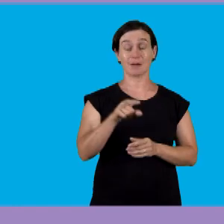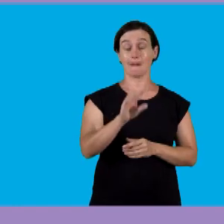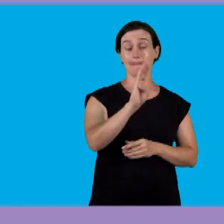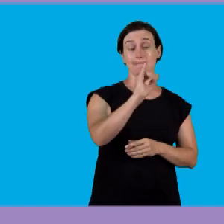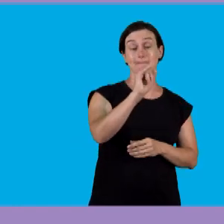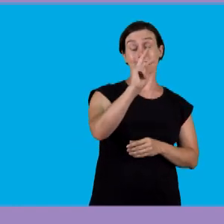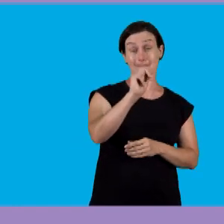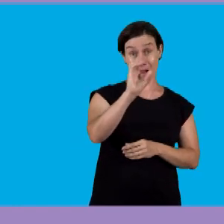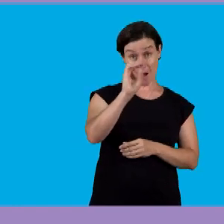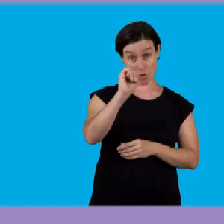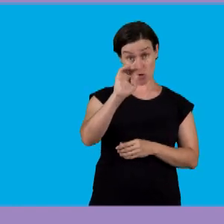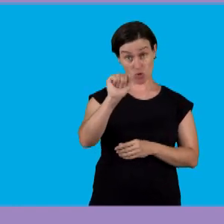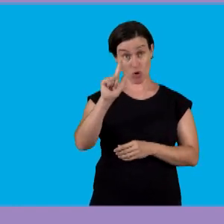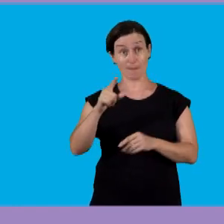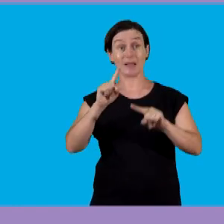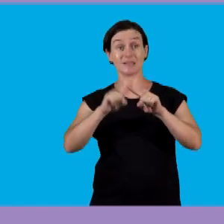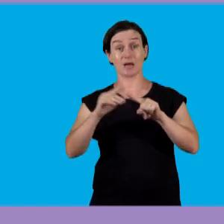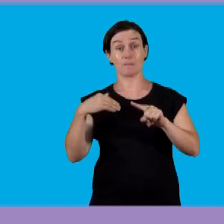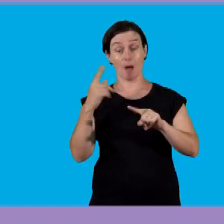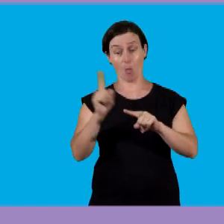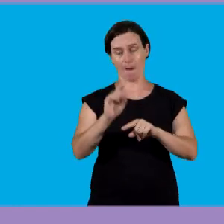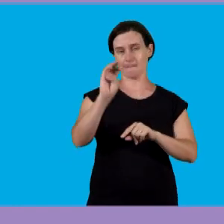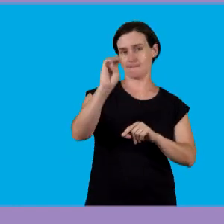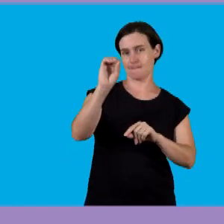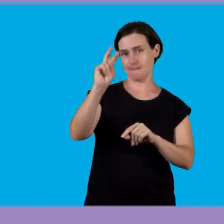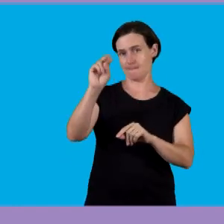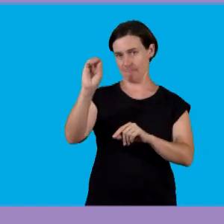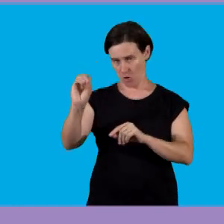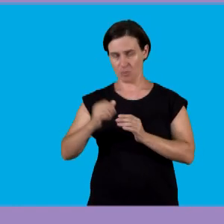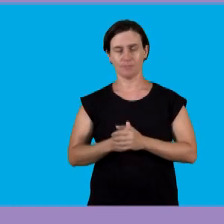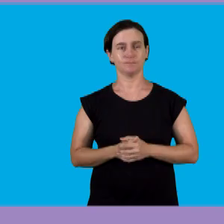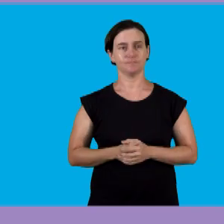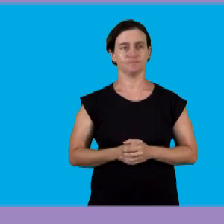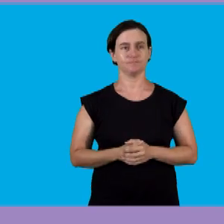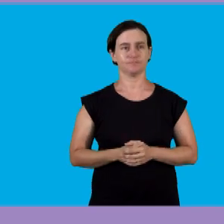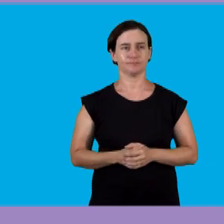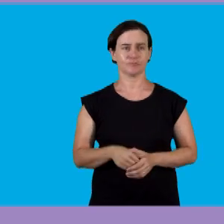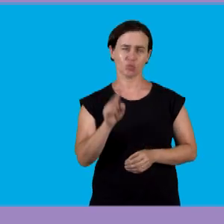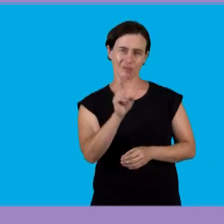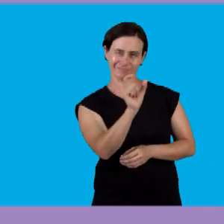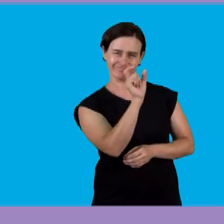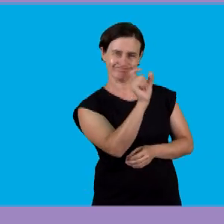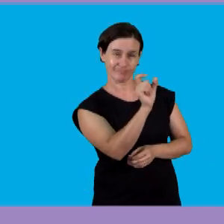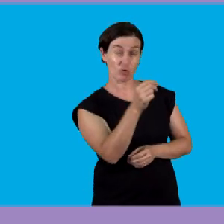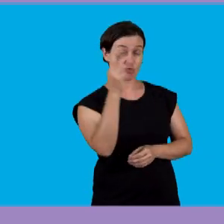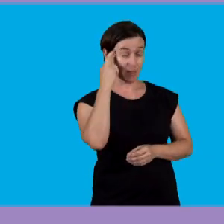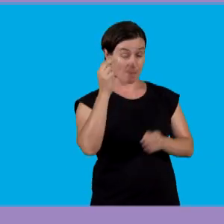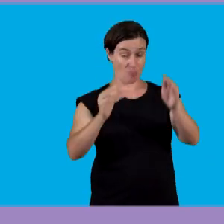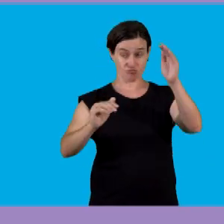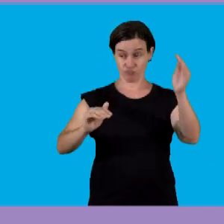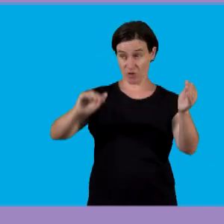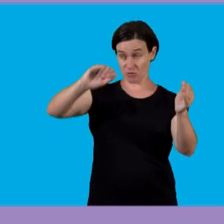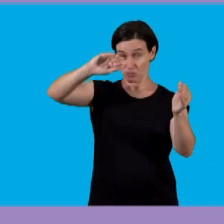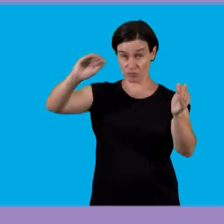being multiplied by a monomial. Let's start with the first term of the binomial. Remember, each